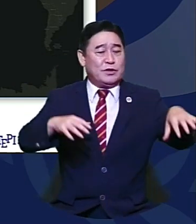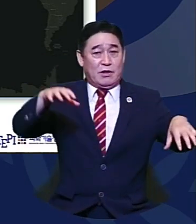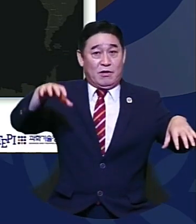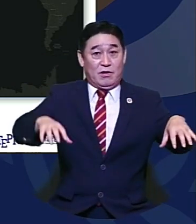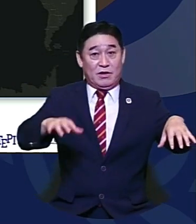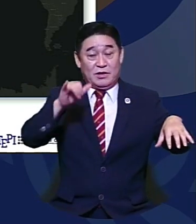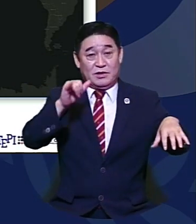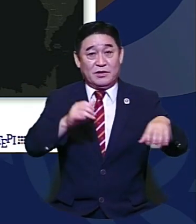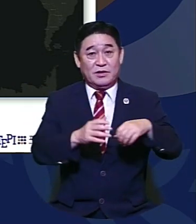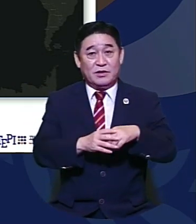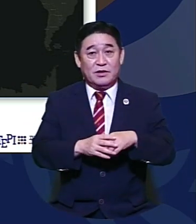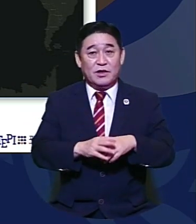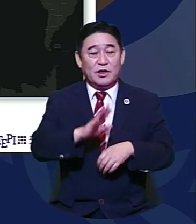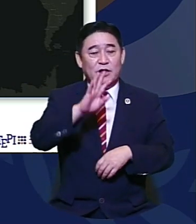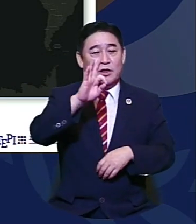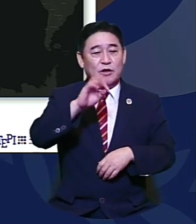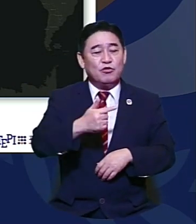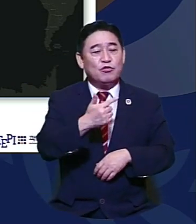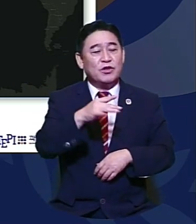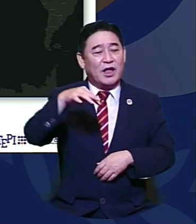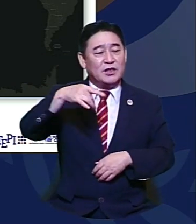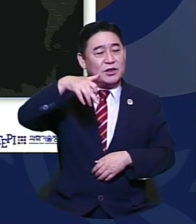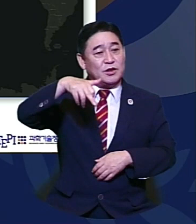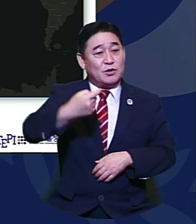actually launched some kind of a project.